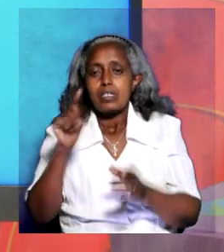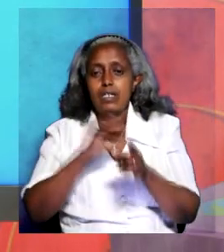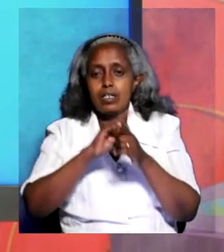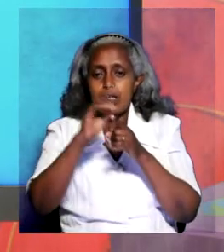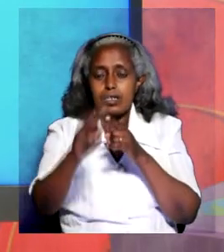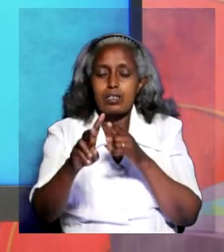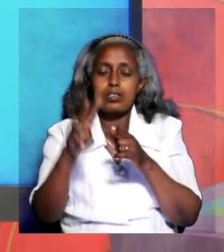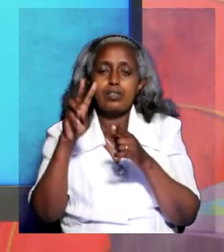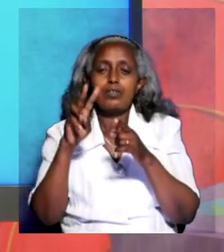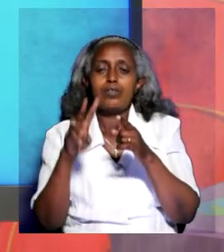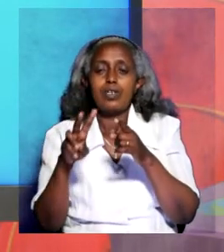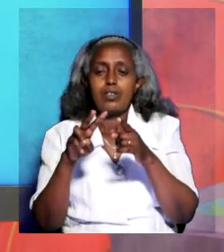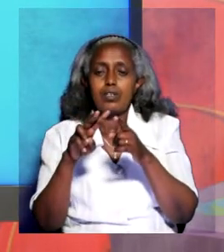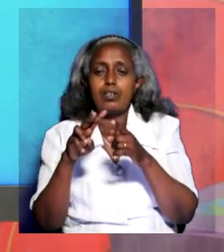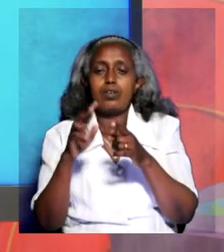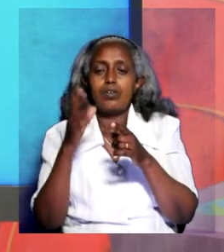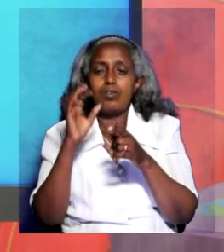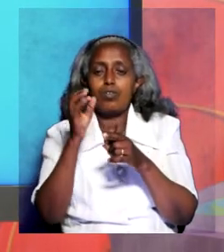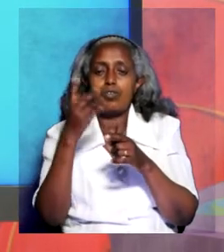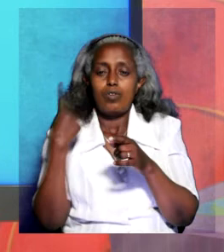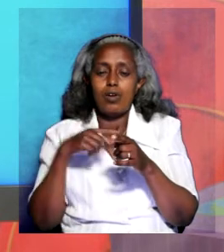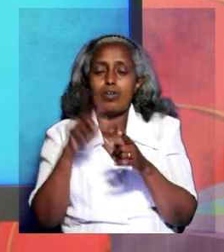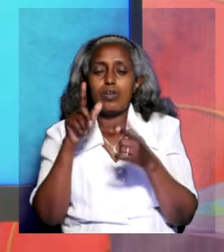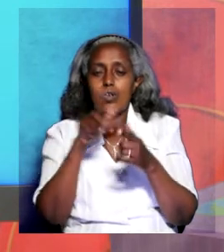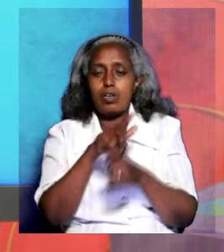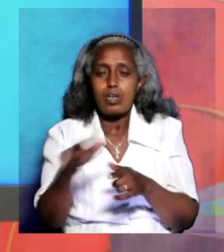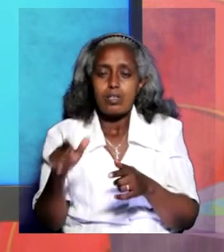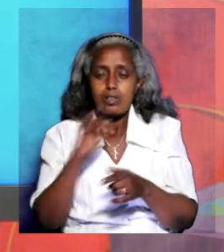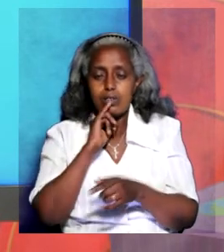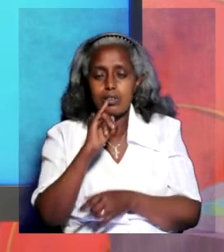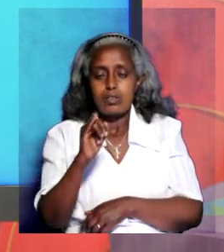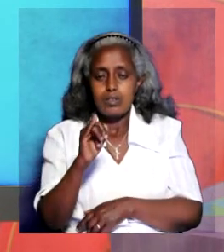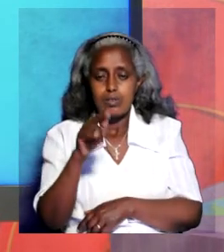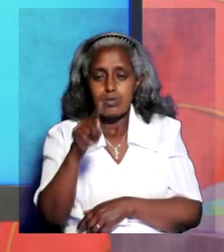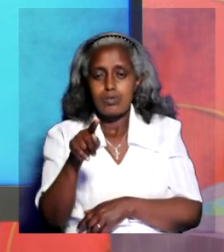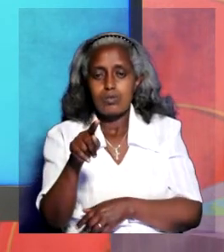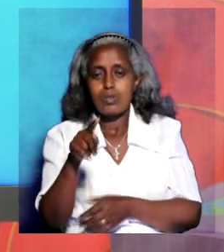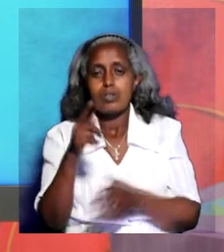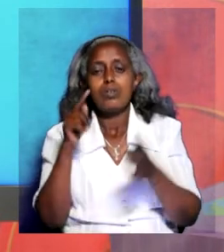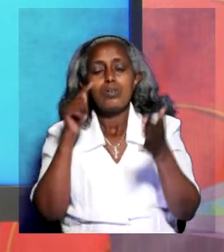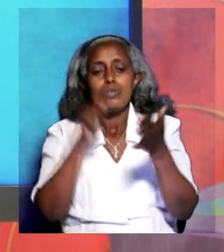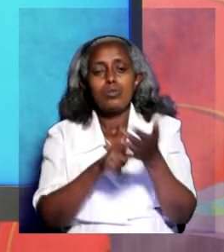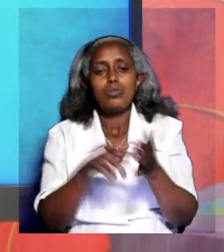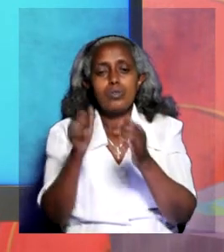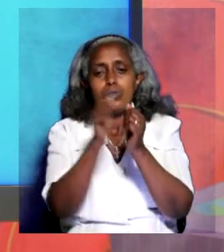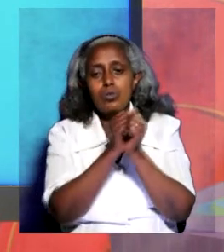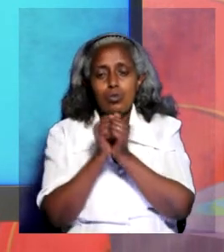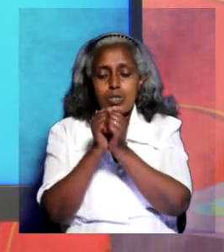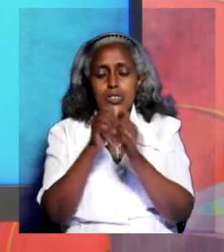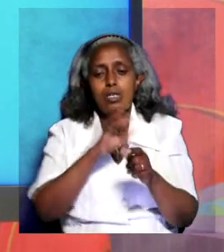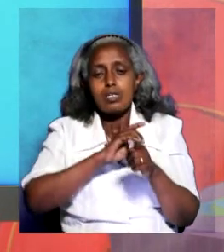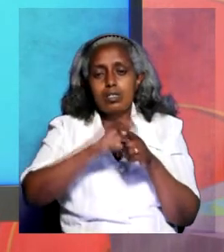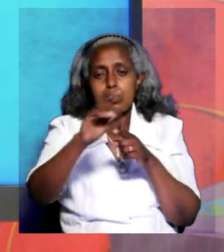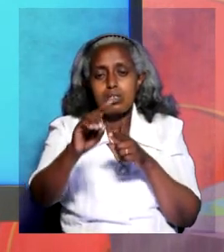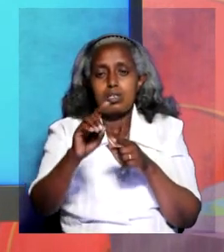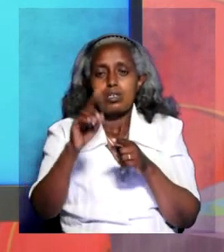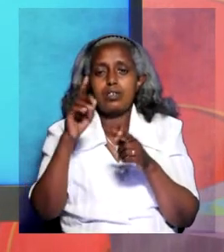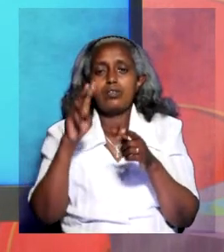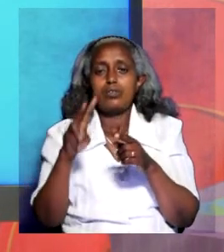direction vector of our line, this one, dotted with the direction